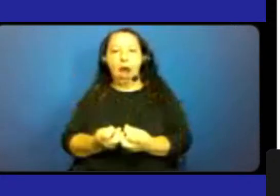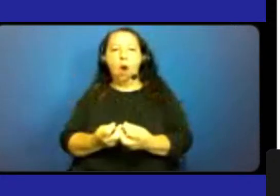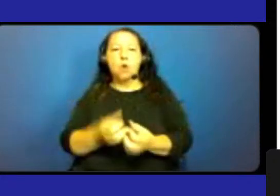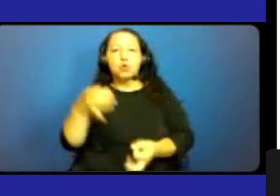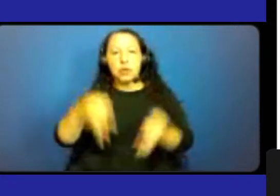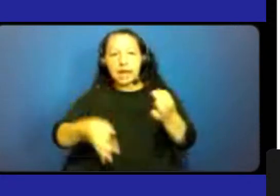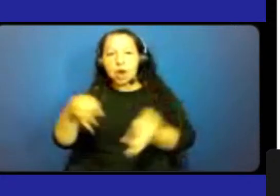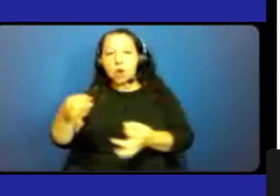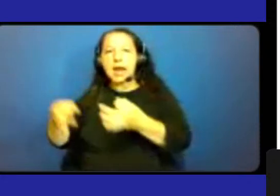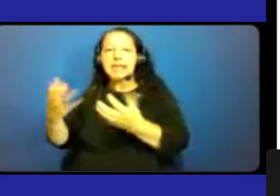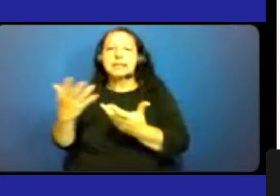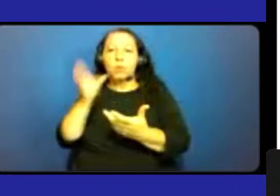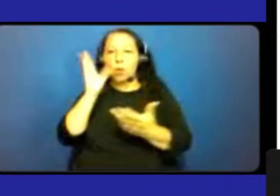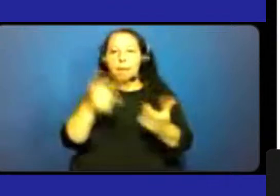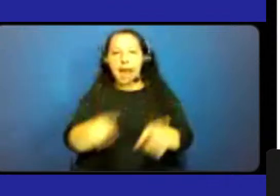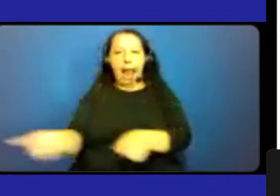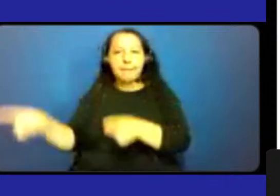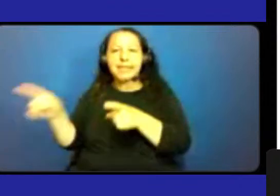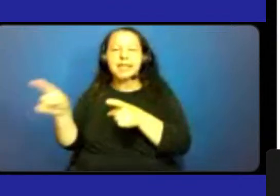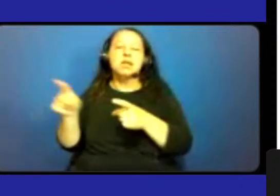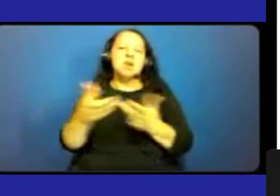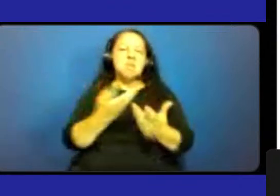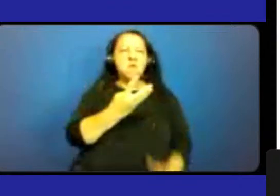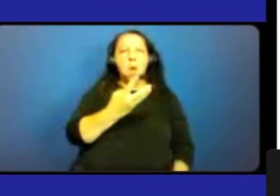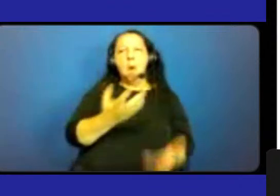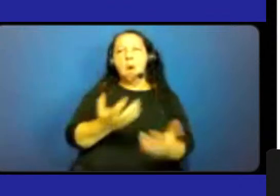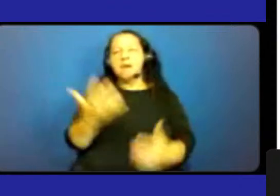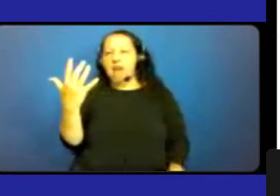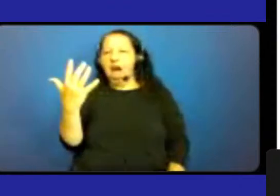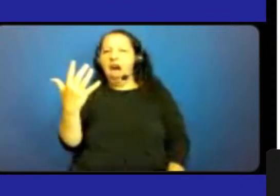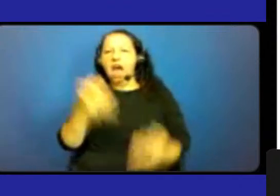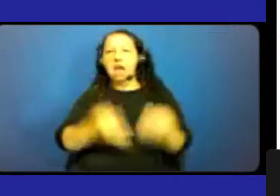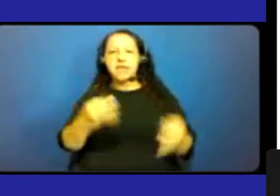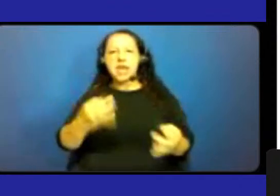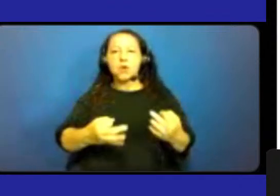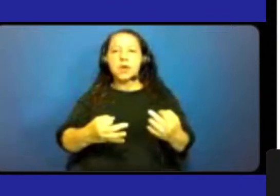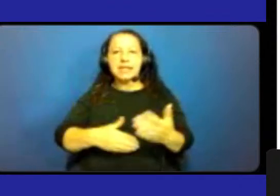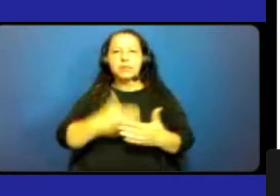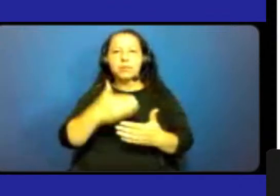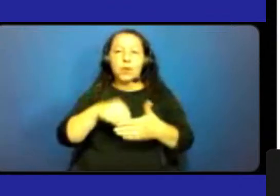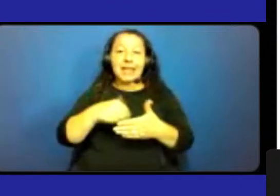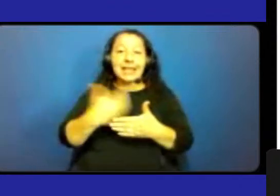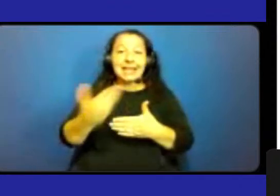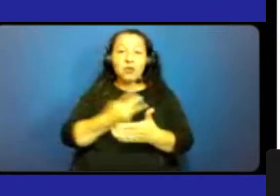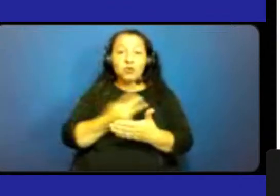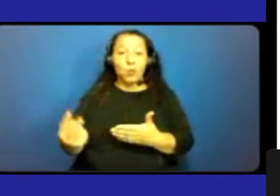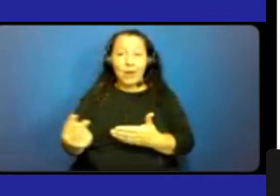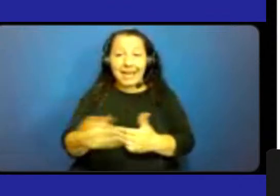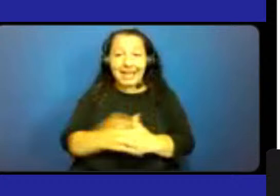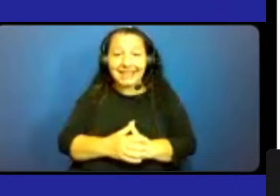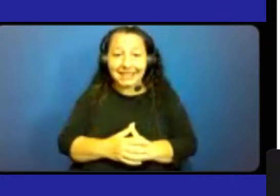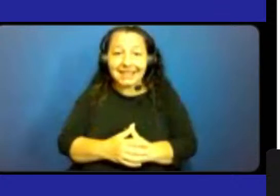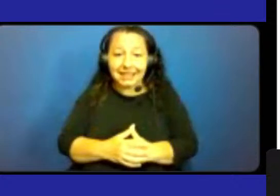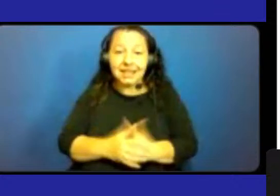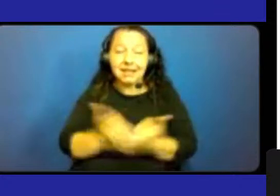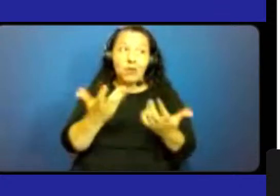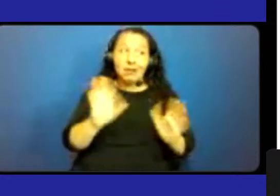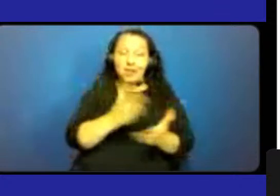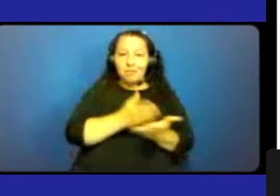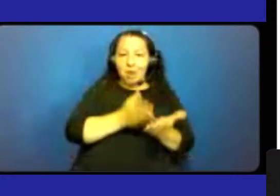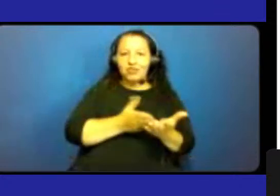we've got about 4 or 5 lined up in the next 2 weeks. So no shortage of work here, and we